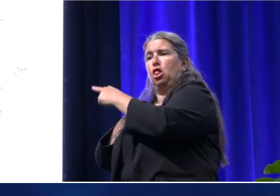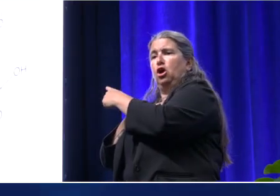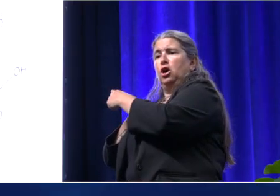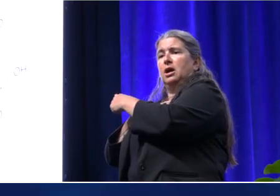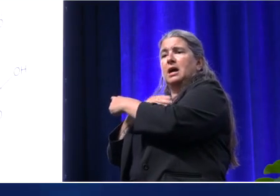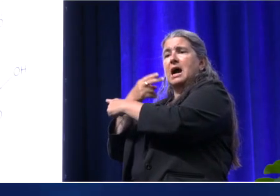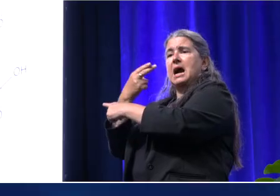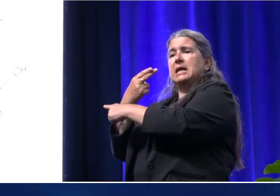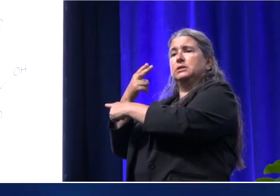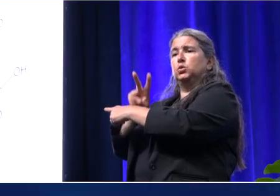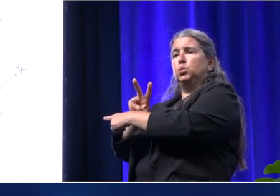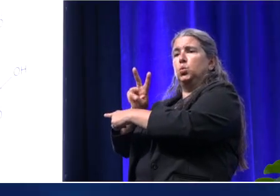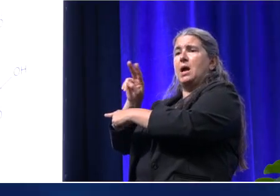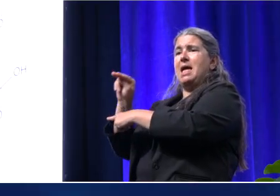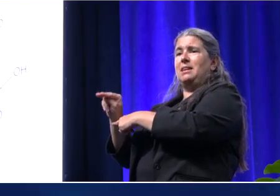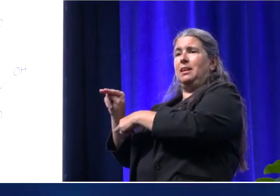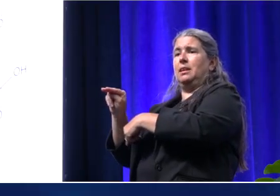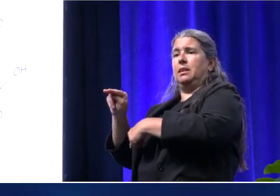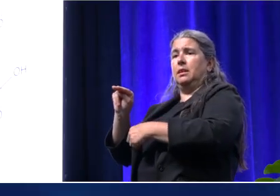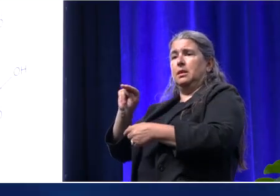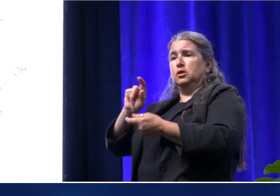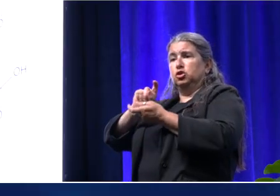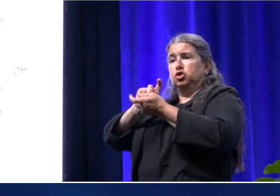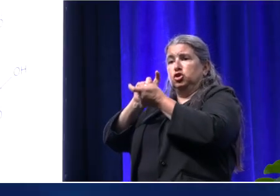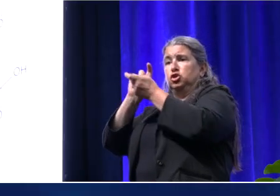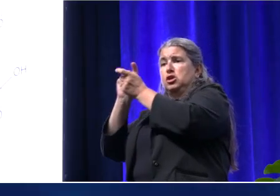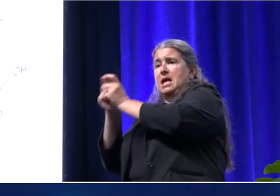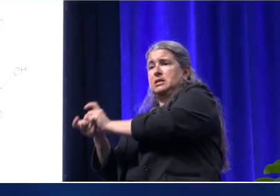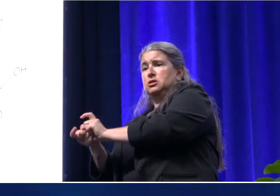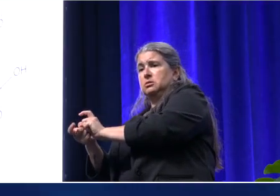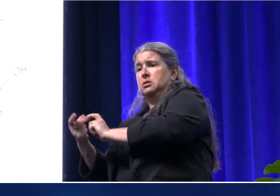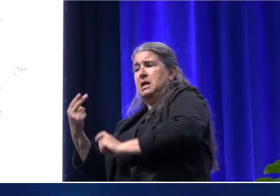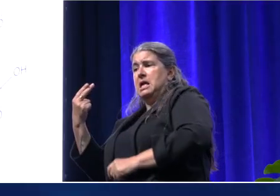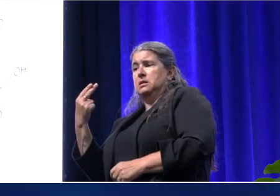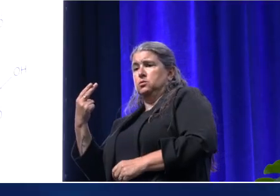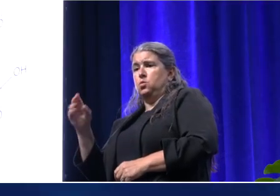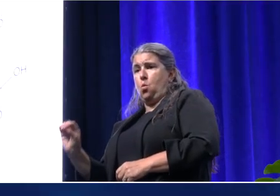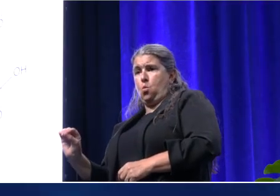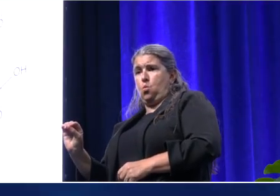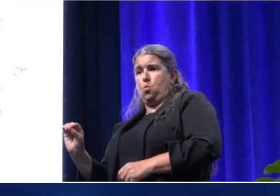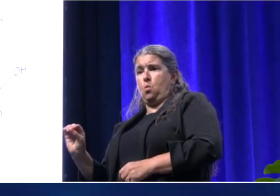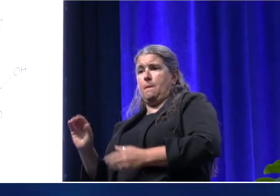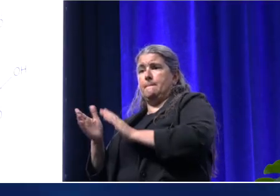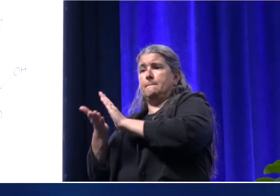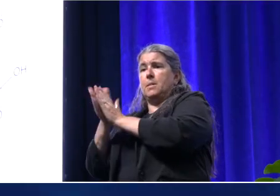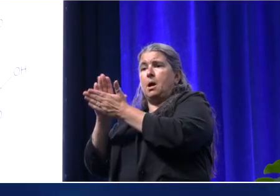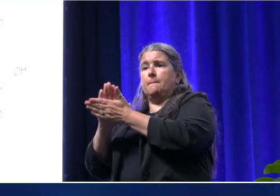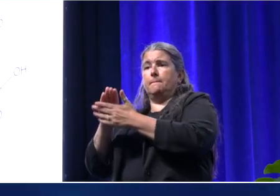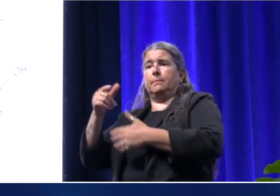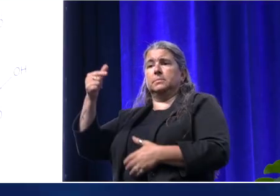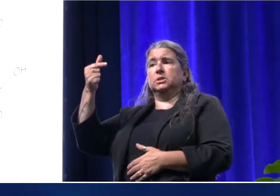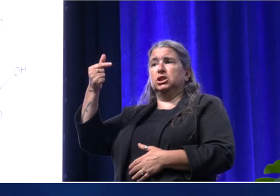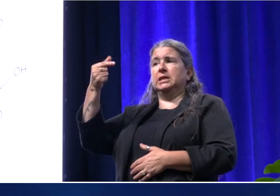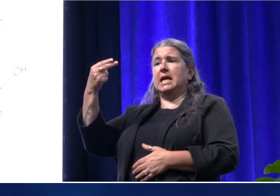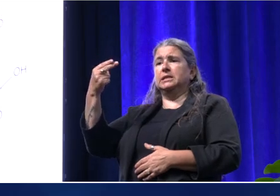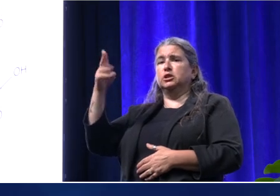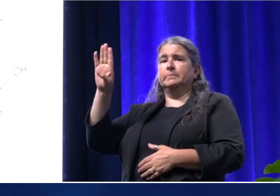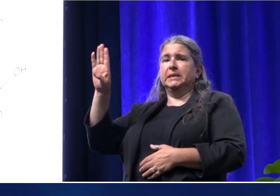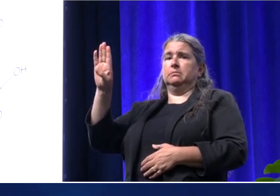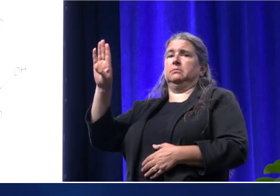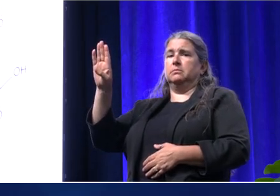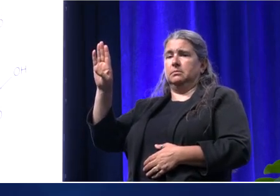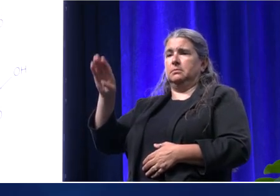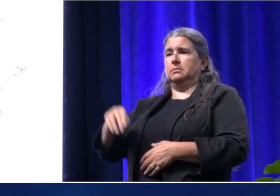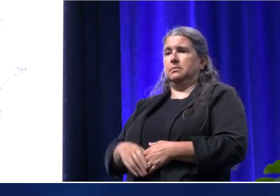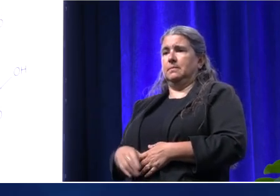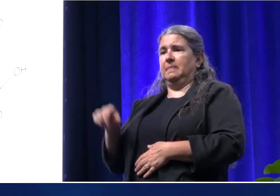that H2N part to a OH instead, you get GHB, which is gamma hydroxybutyrate, which